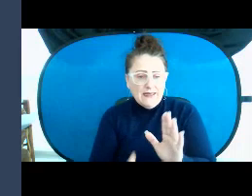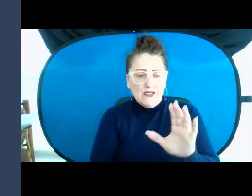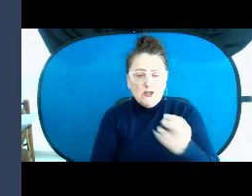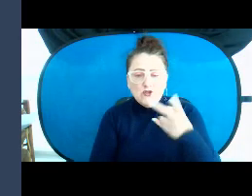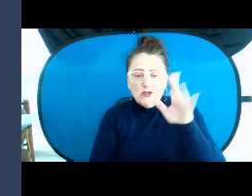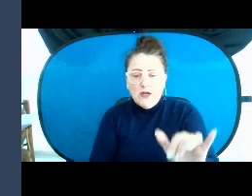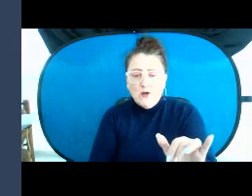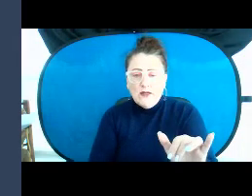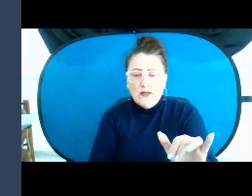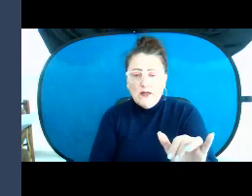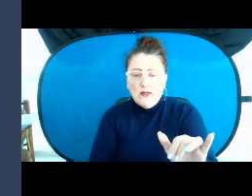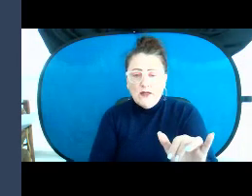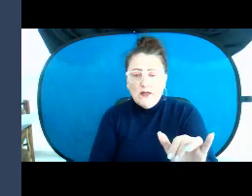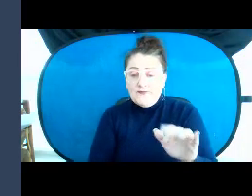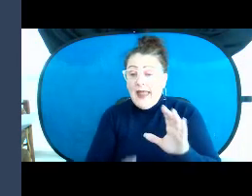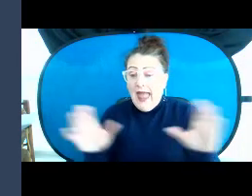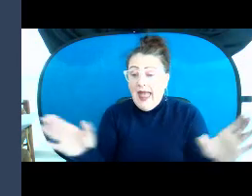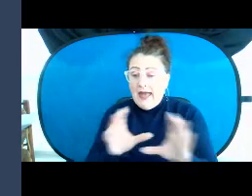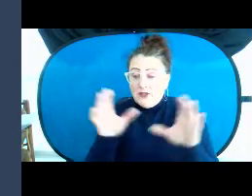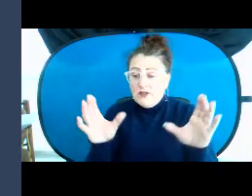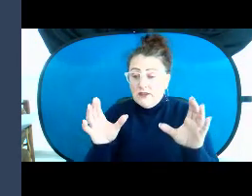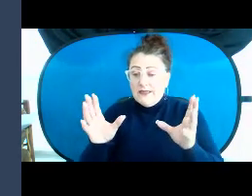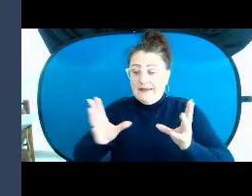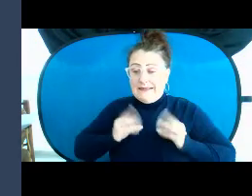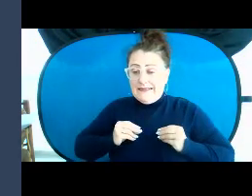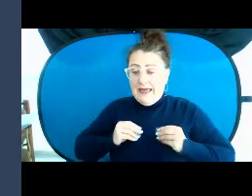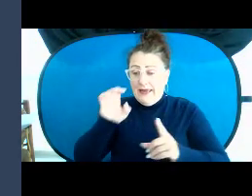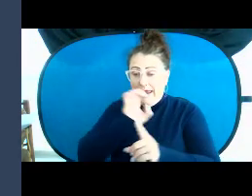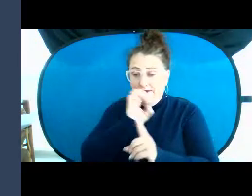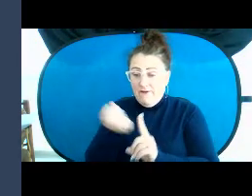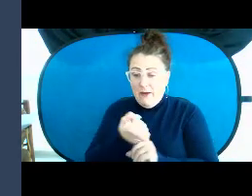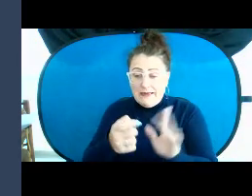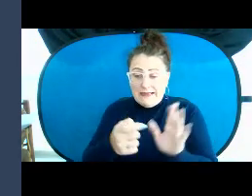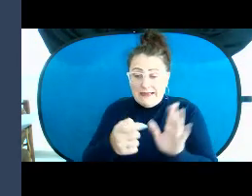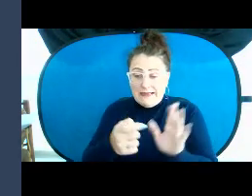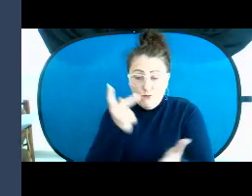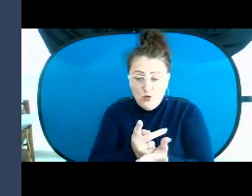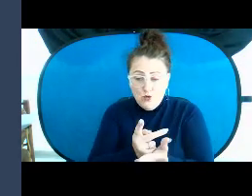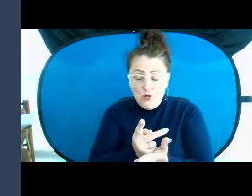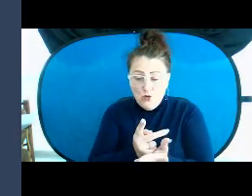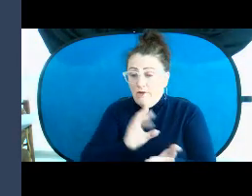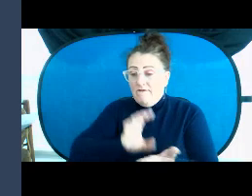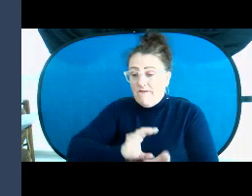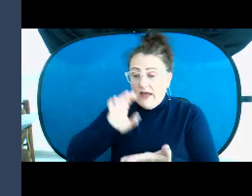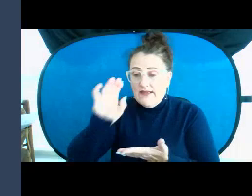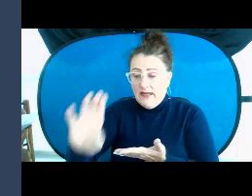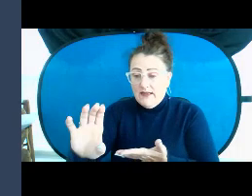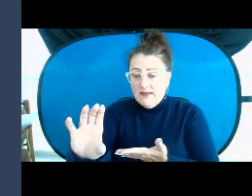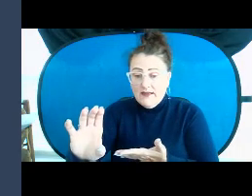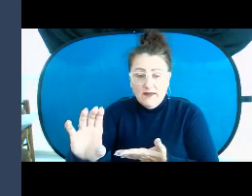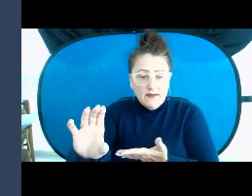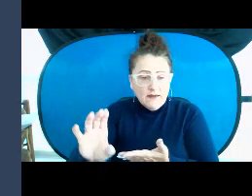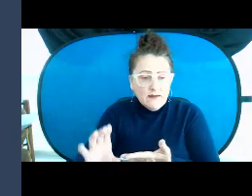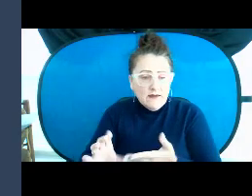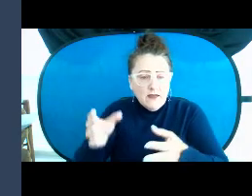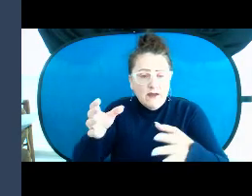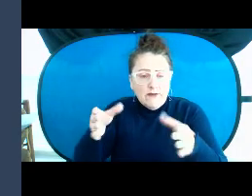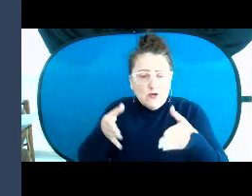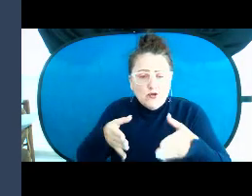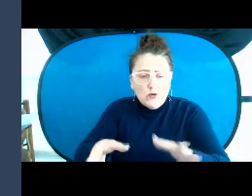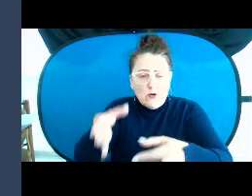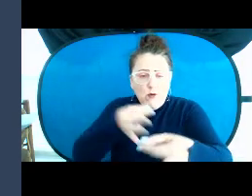Tab 72 is an action item to accept the environmental document and approve future consideration of funding for the I Street Bridge Replacement Project in